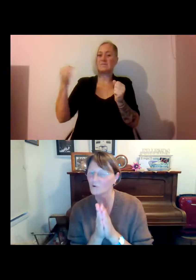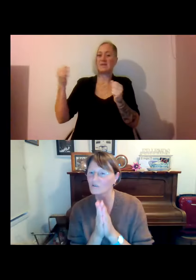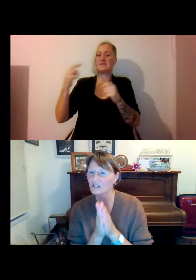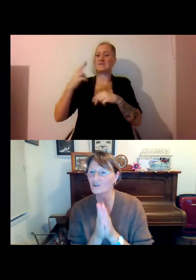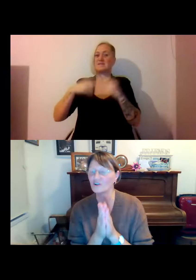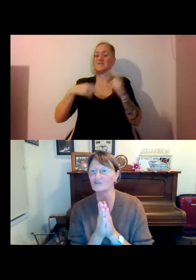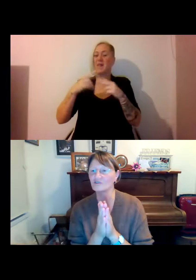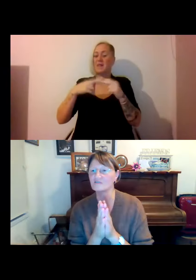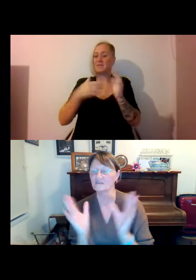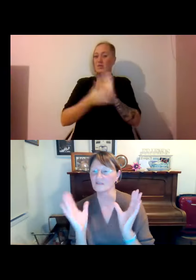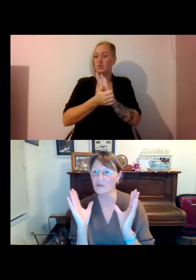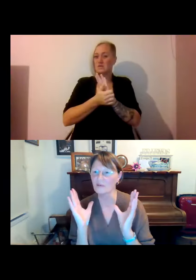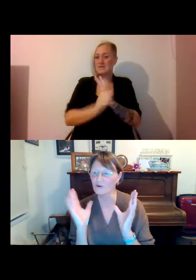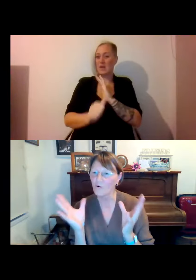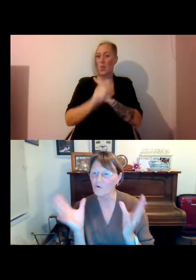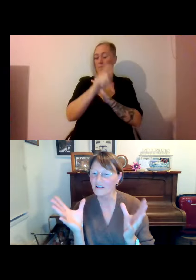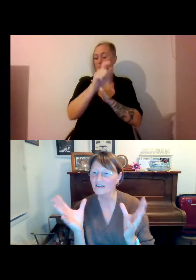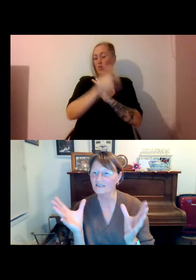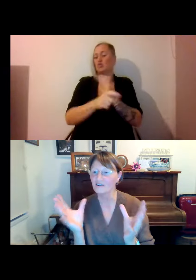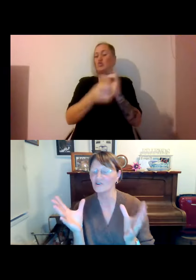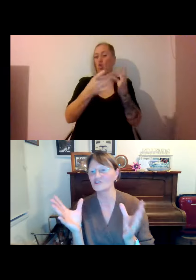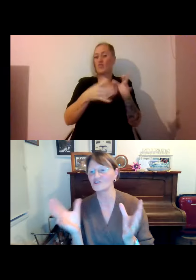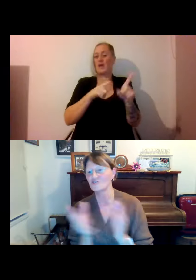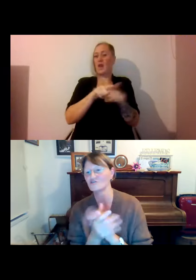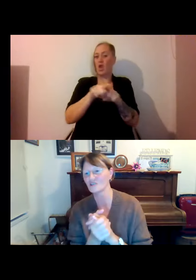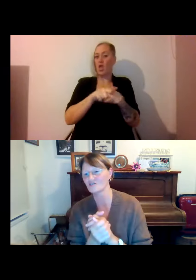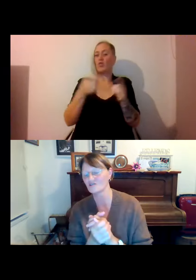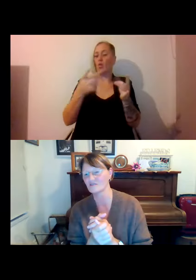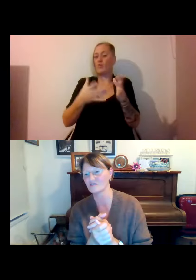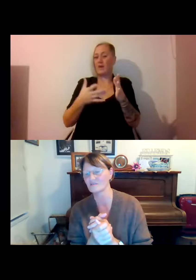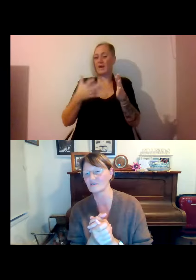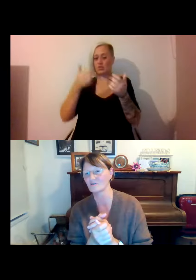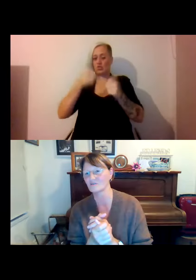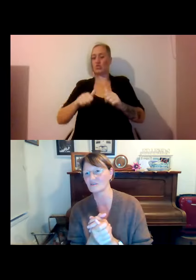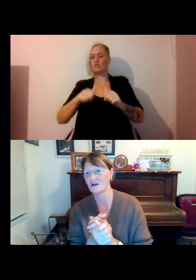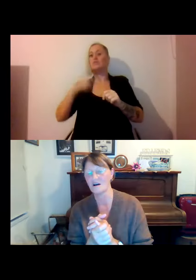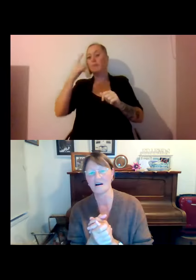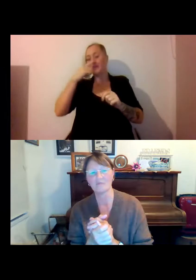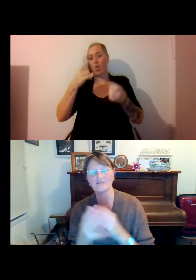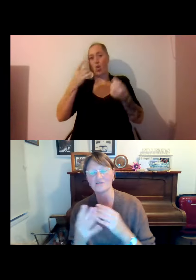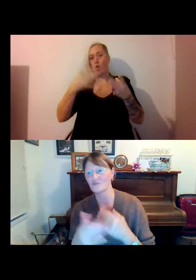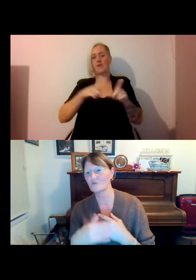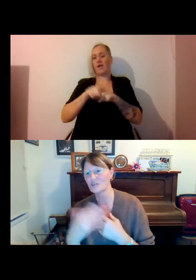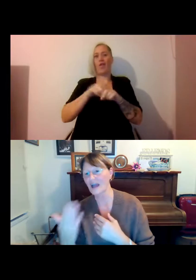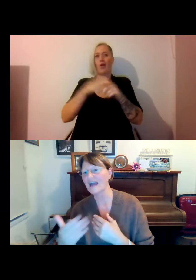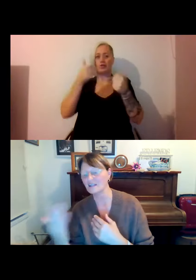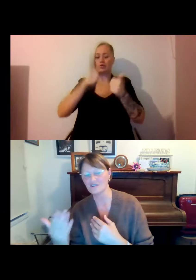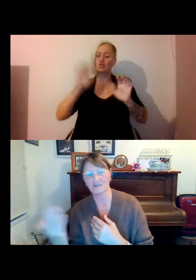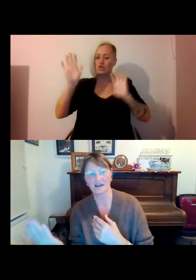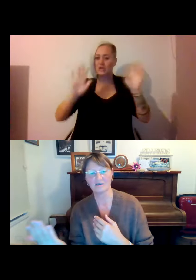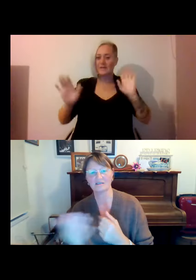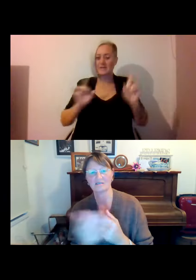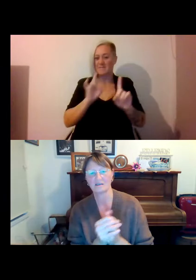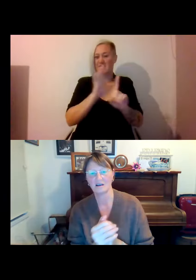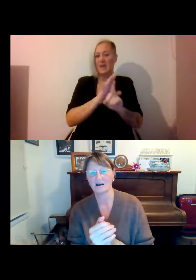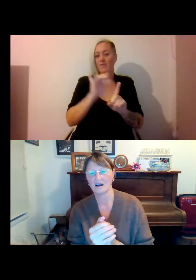person's already learning and using. So people are already learning to use gestures themselves. And so you're adding to